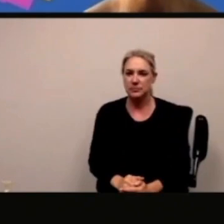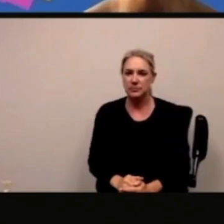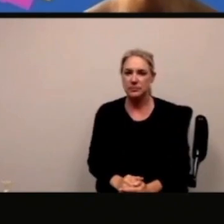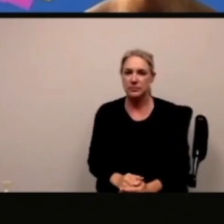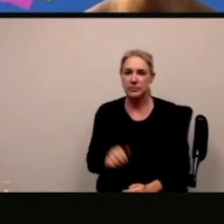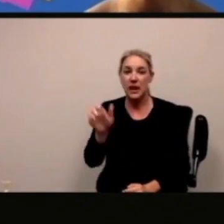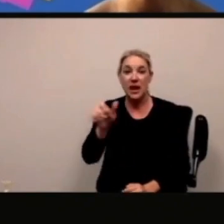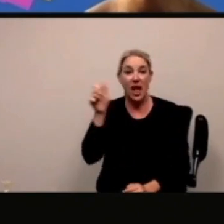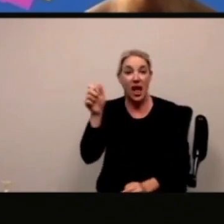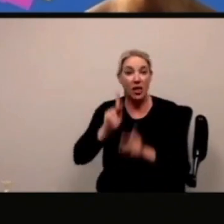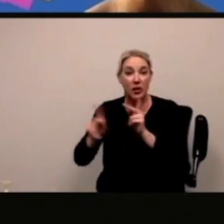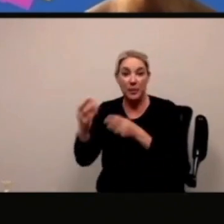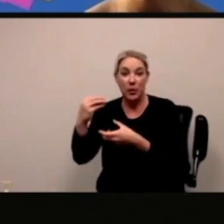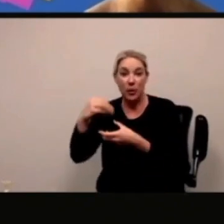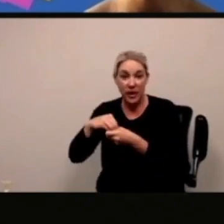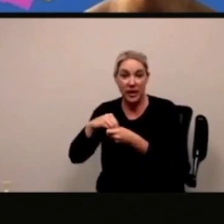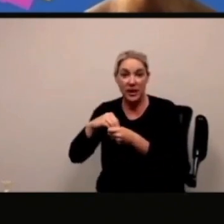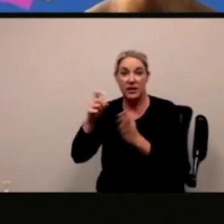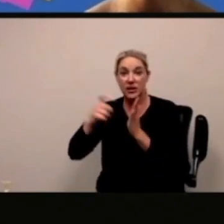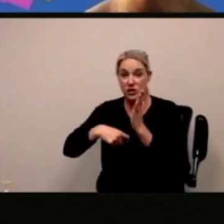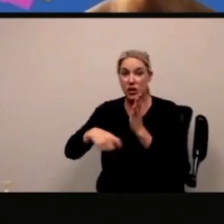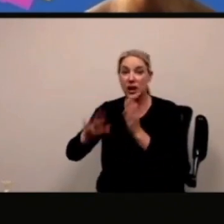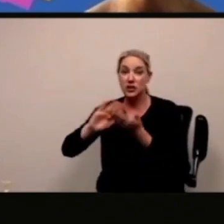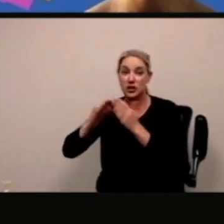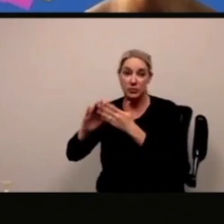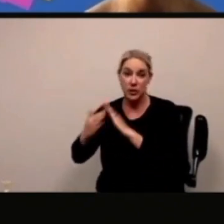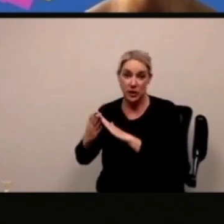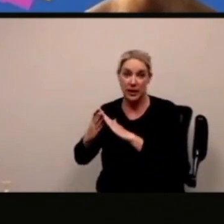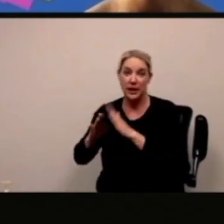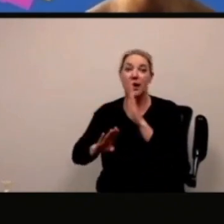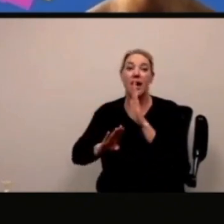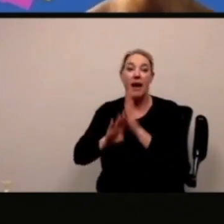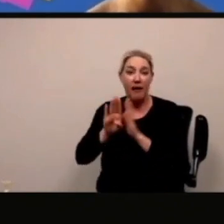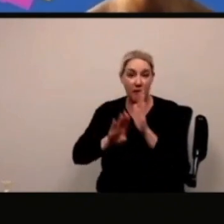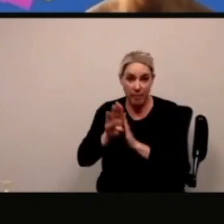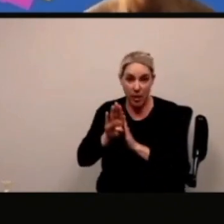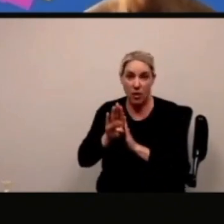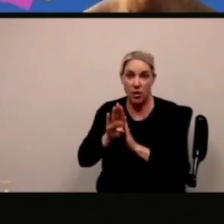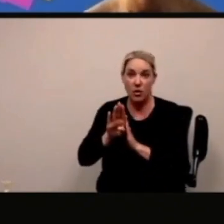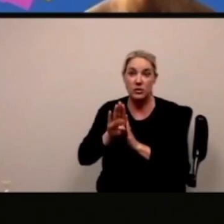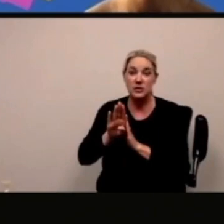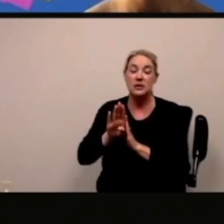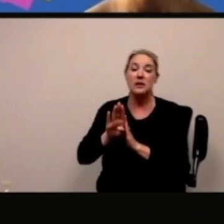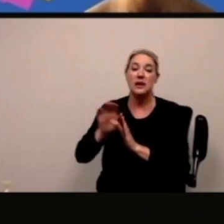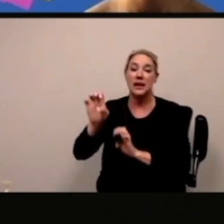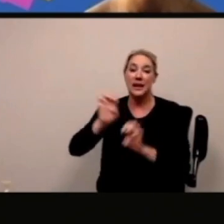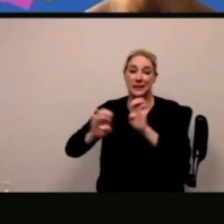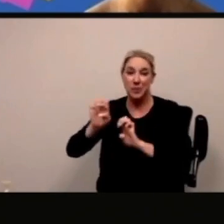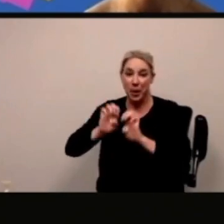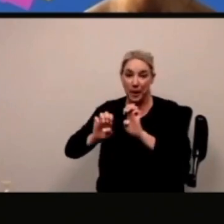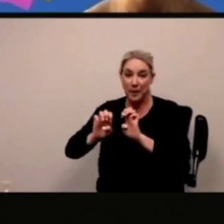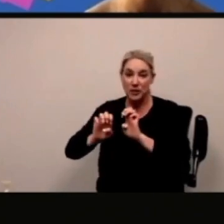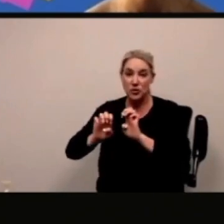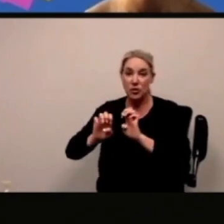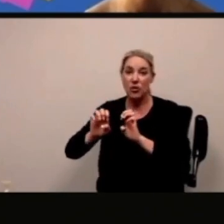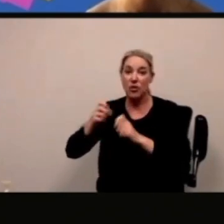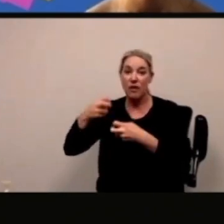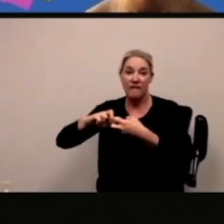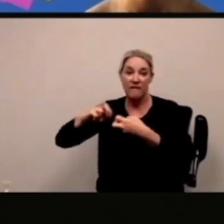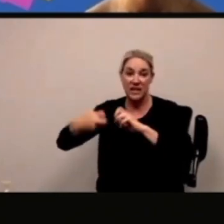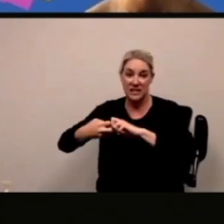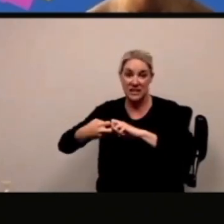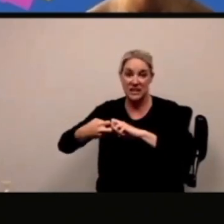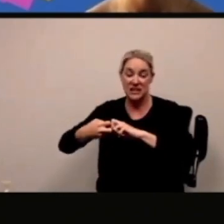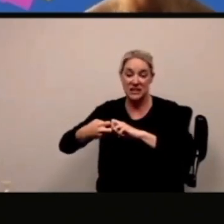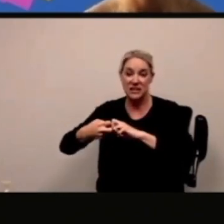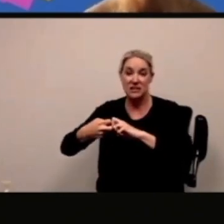Scratch community have built experimental physics extensions as well. Griff Patch